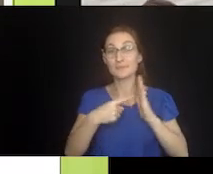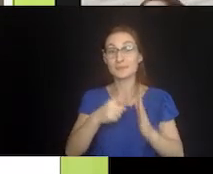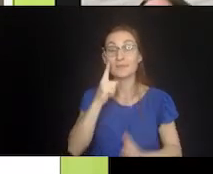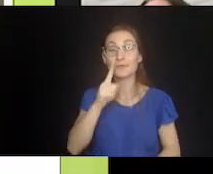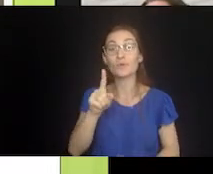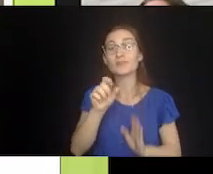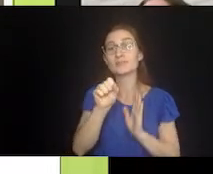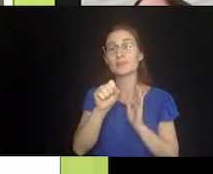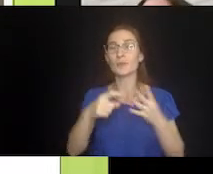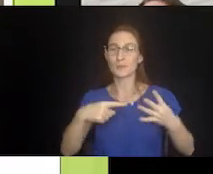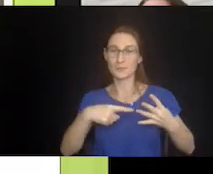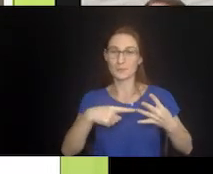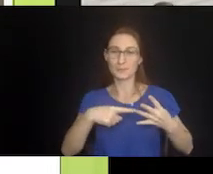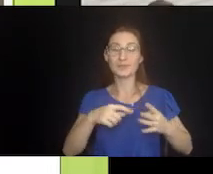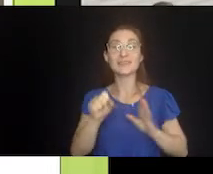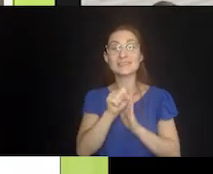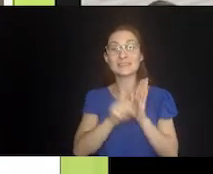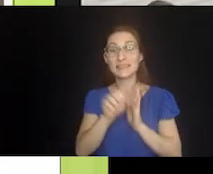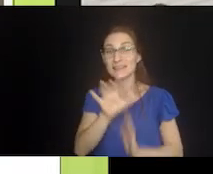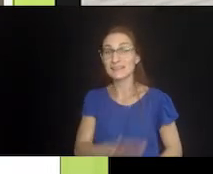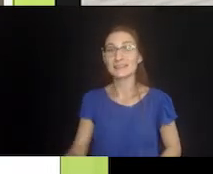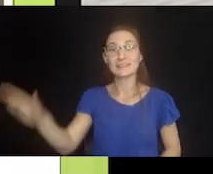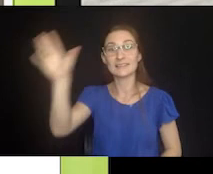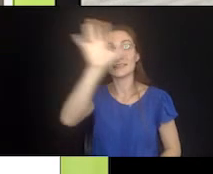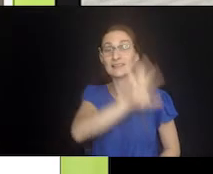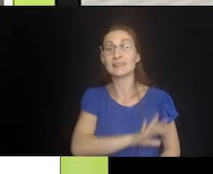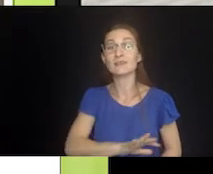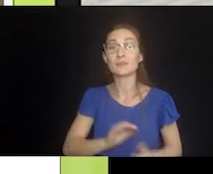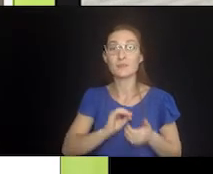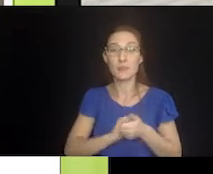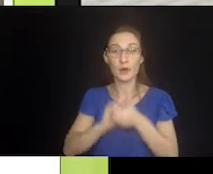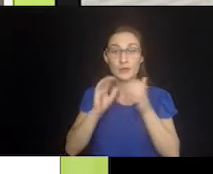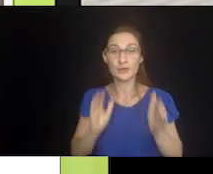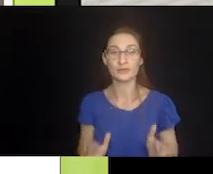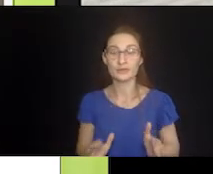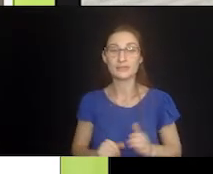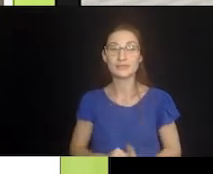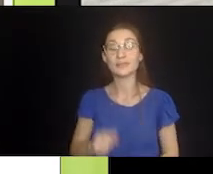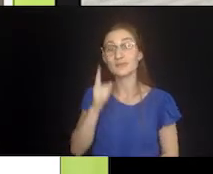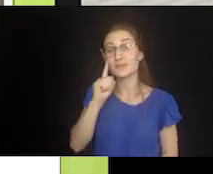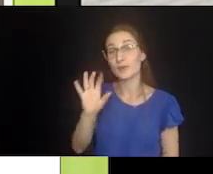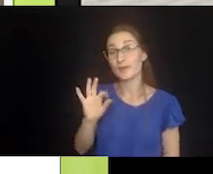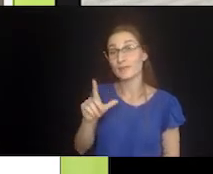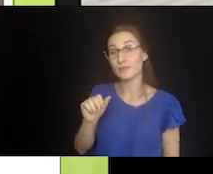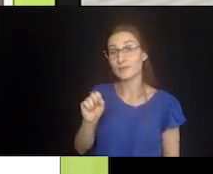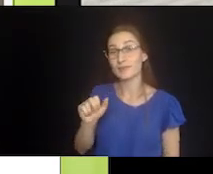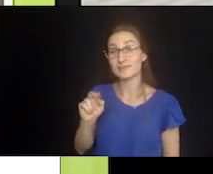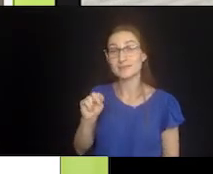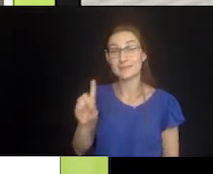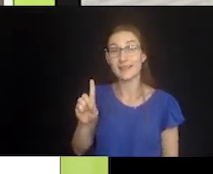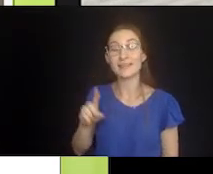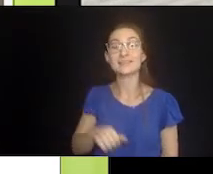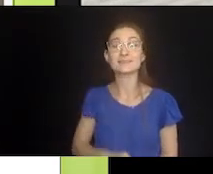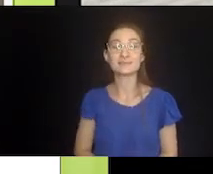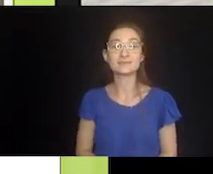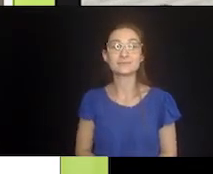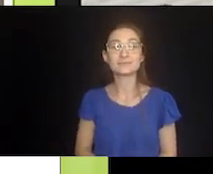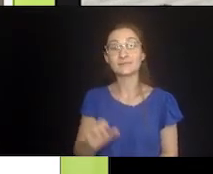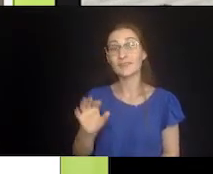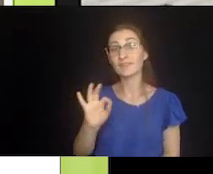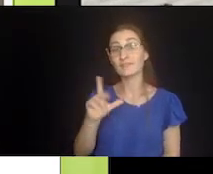These are some examples of statewide partners for Florida Stand as a whole. Our